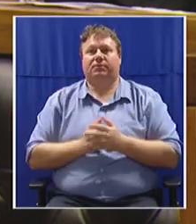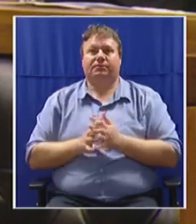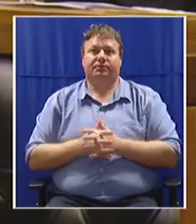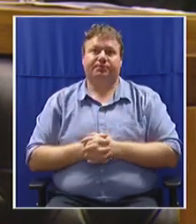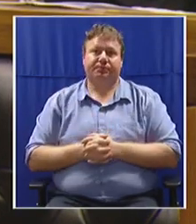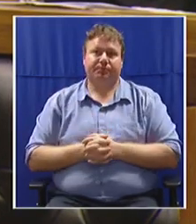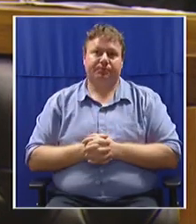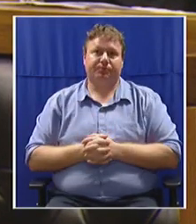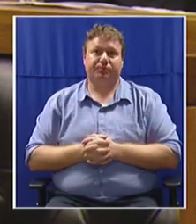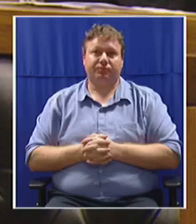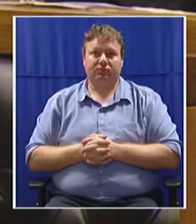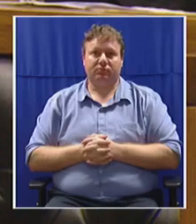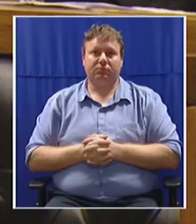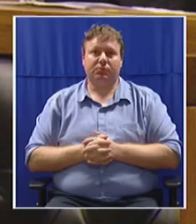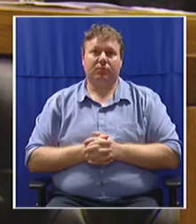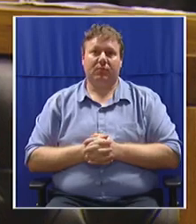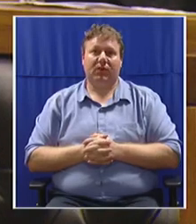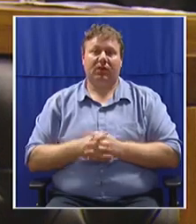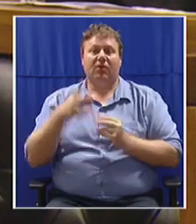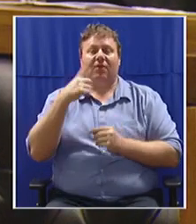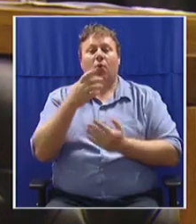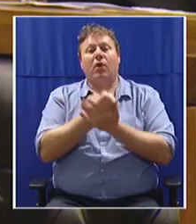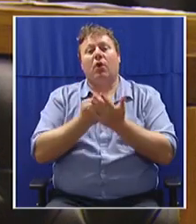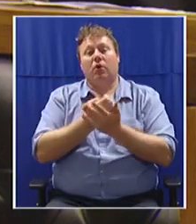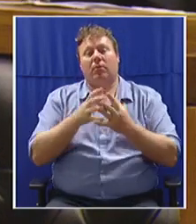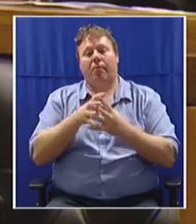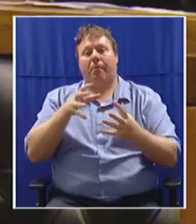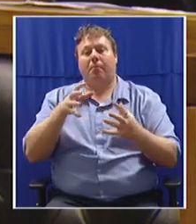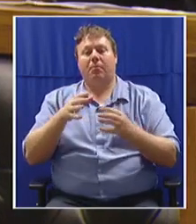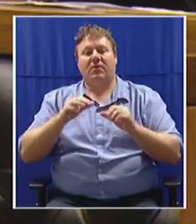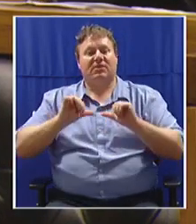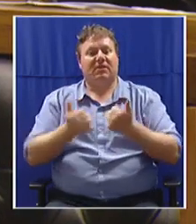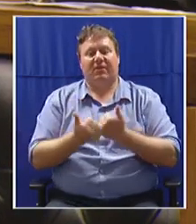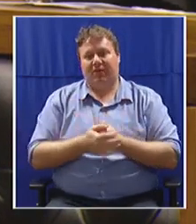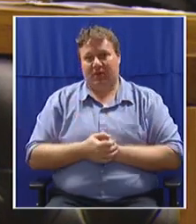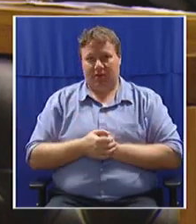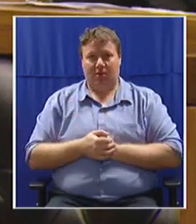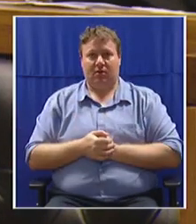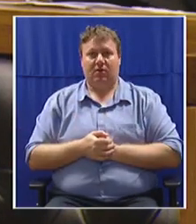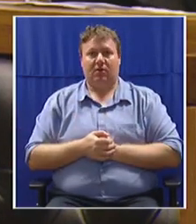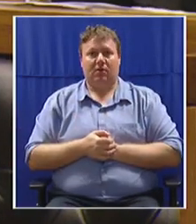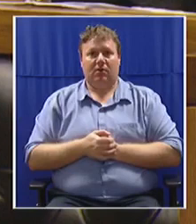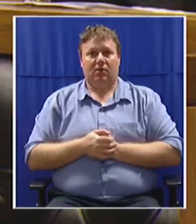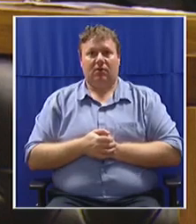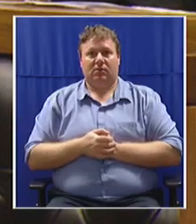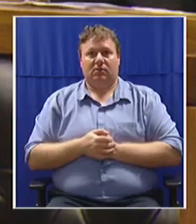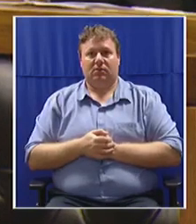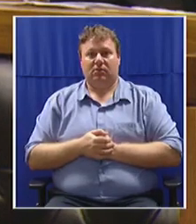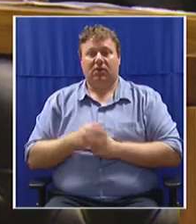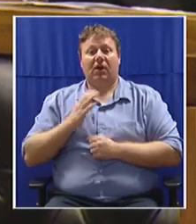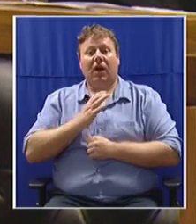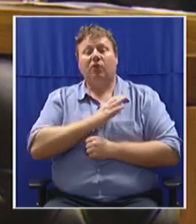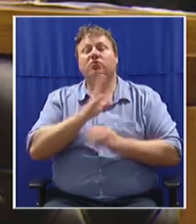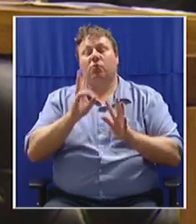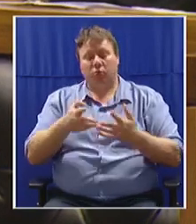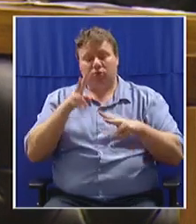for that economy to thrive. So what I'm saying is, it's a matter that the council is going to